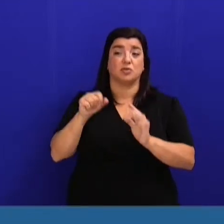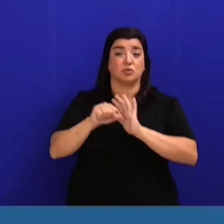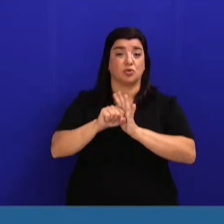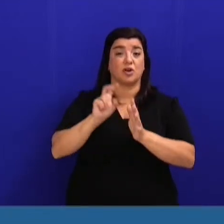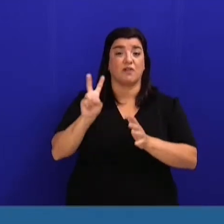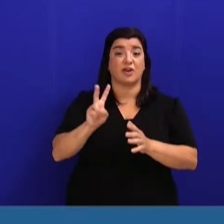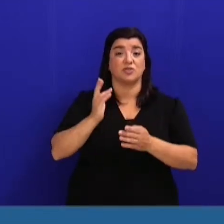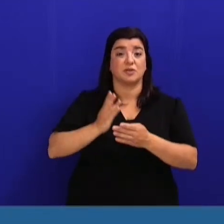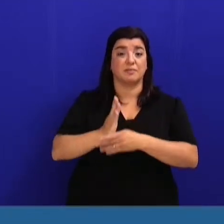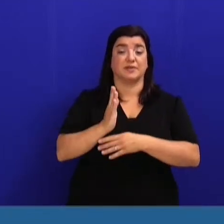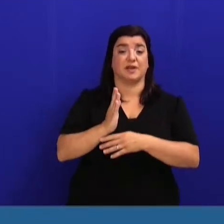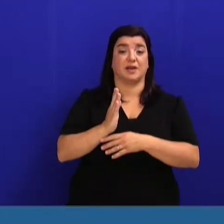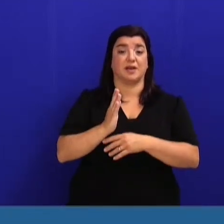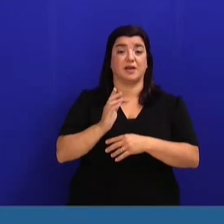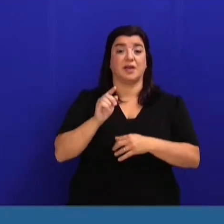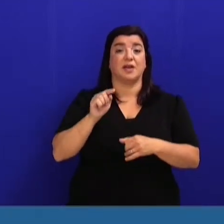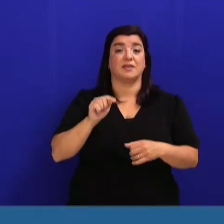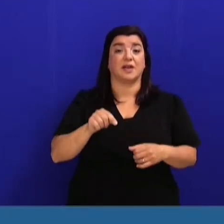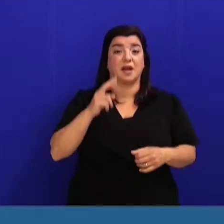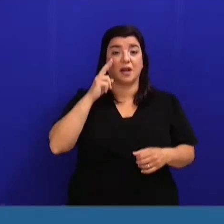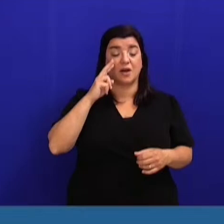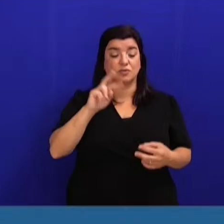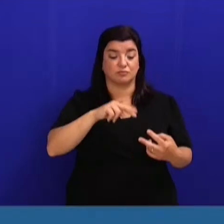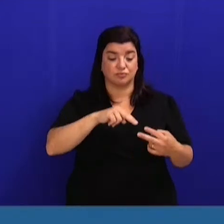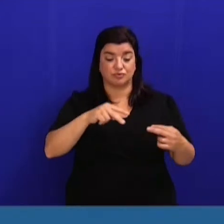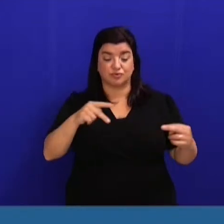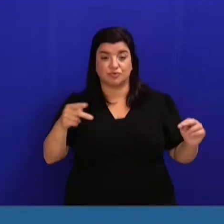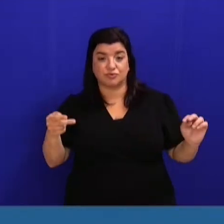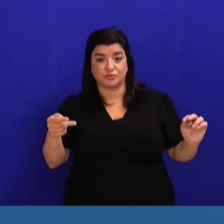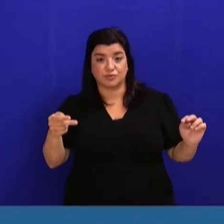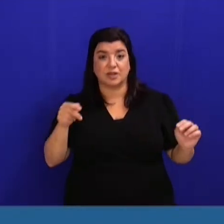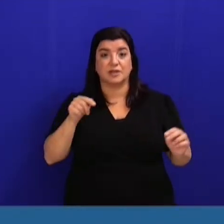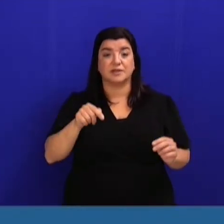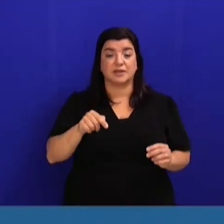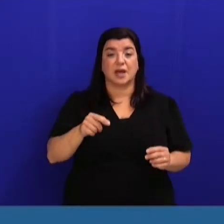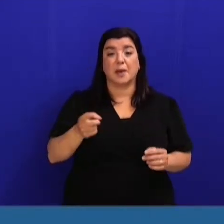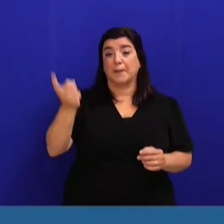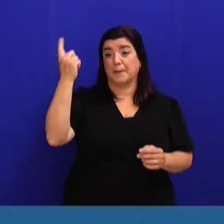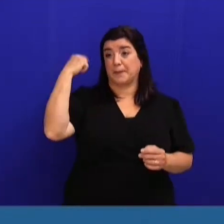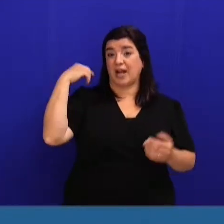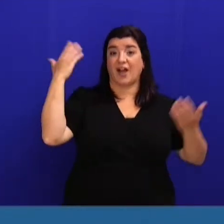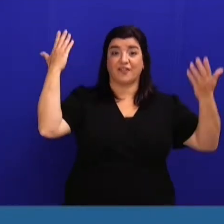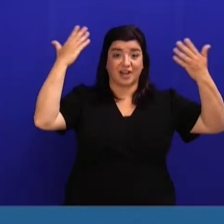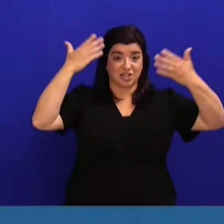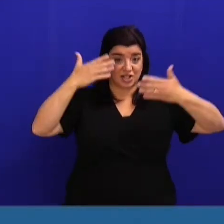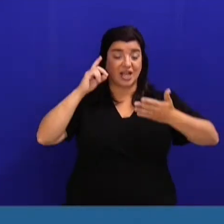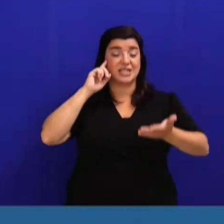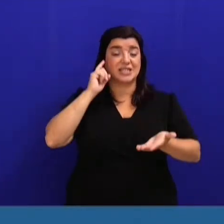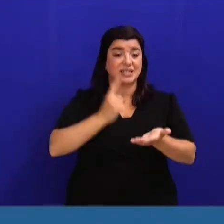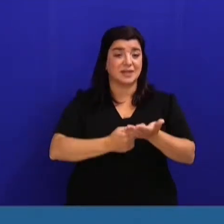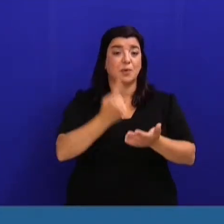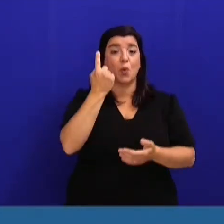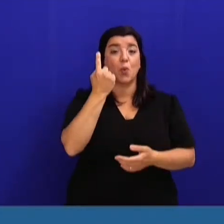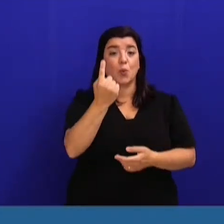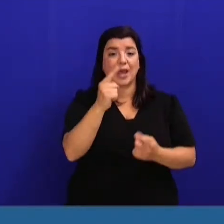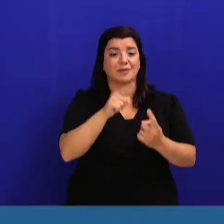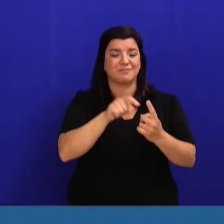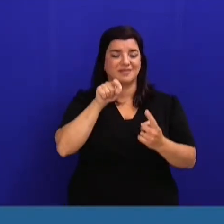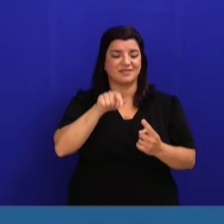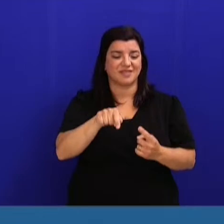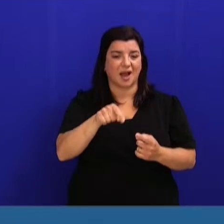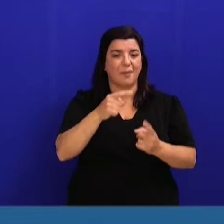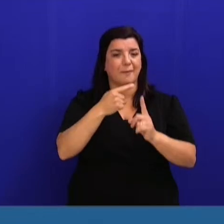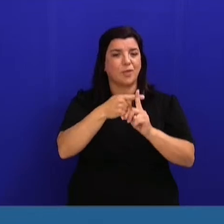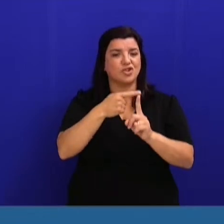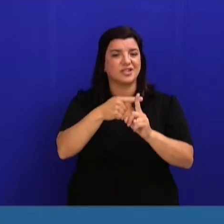hemm ukoll kapaċità għal genomic sequencing ukoll. U l-bieraħ bil-lejl ħareġ ukoll wieħed minn dawk il-każijiet li kellna